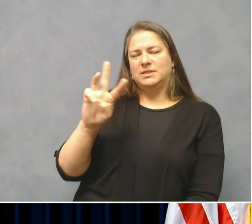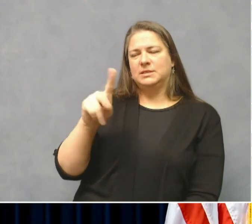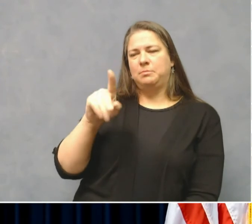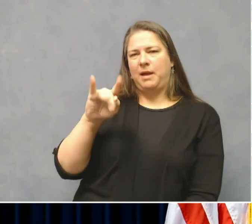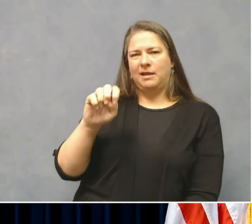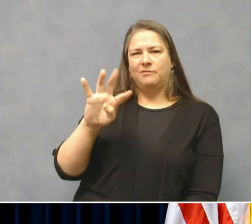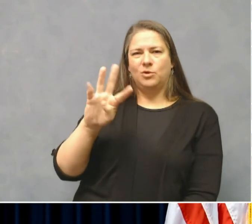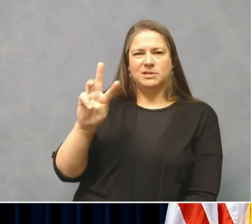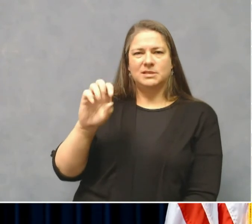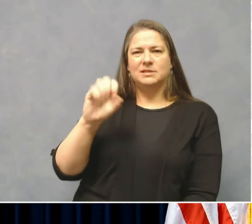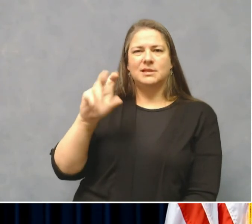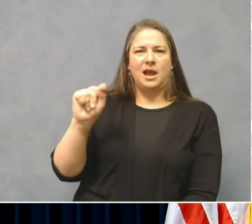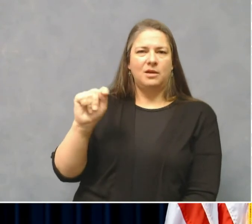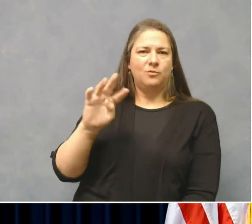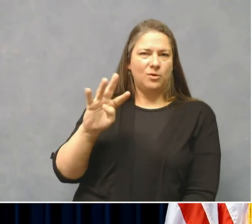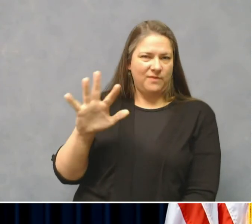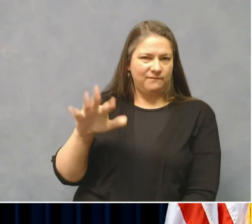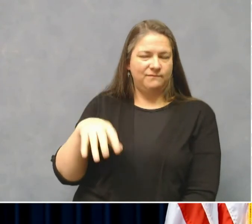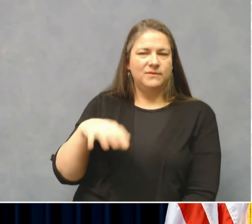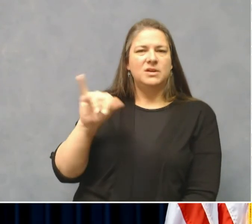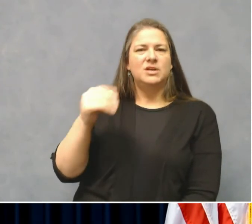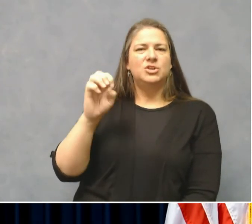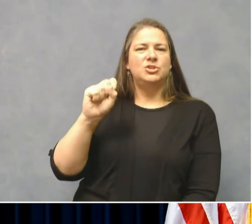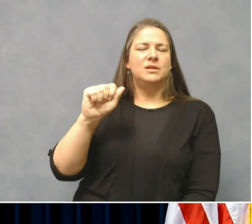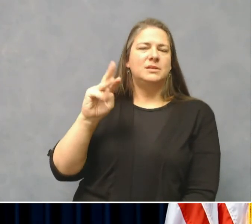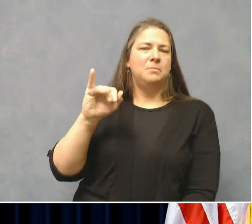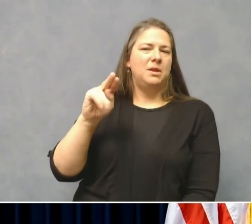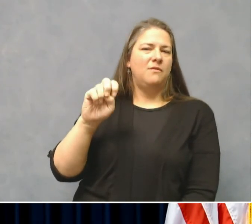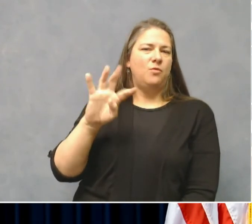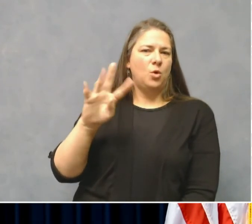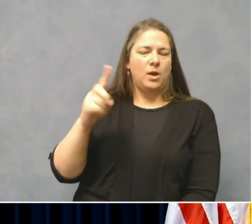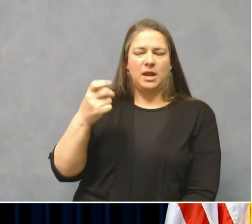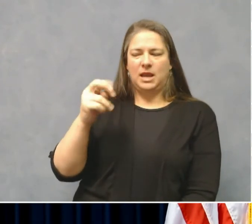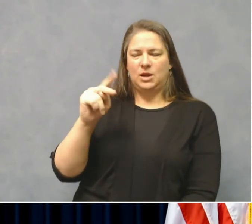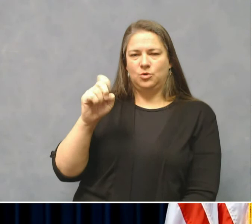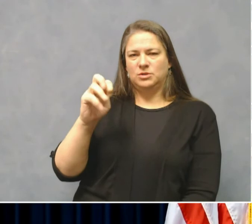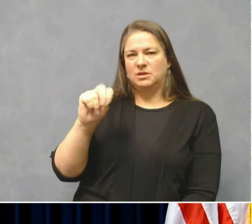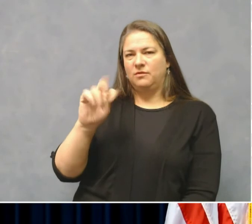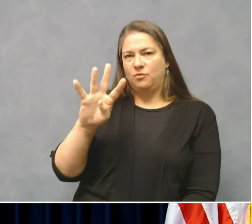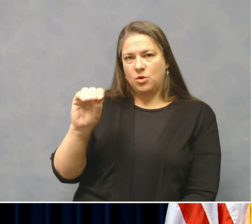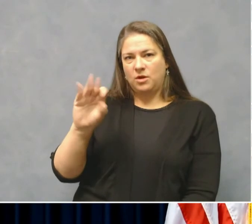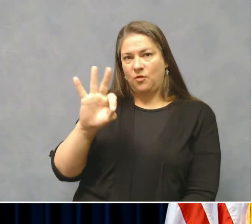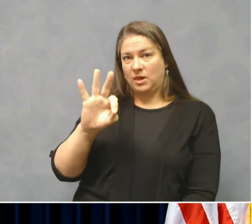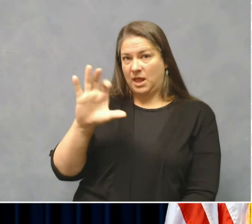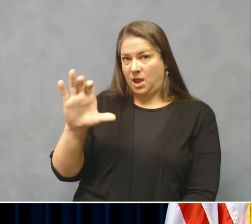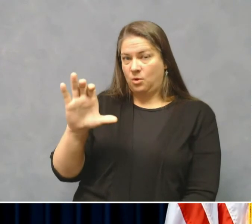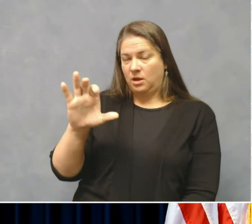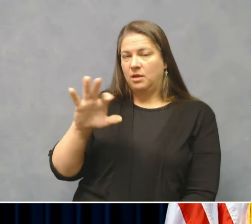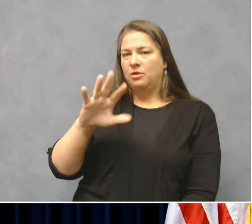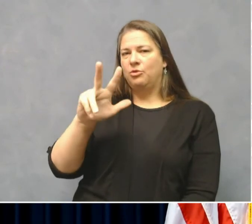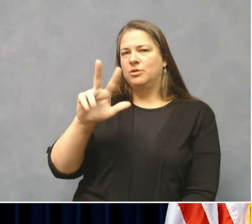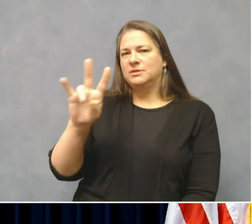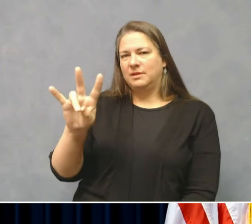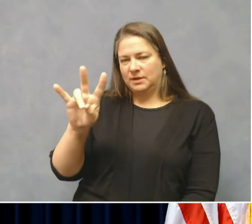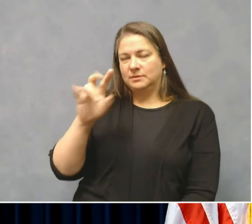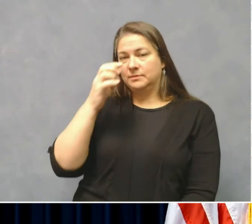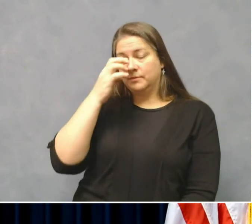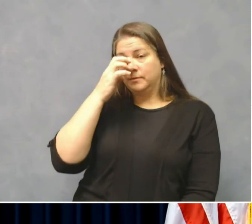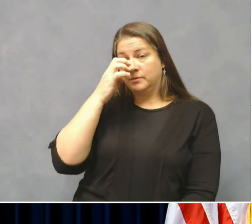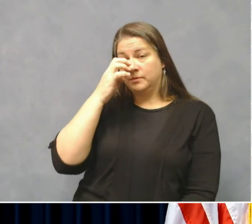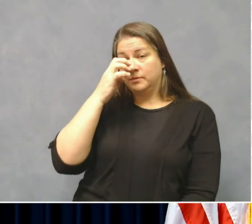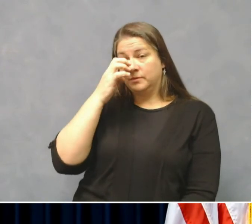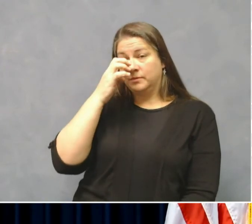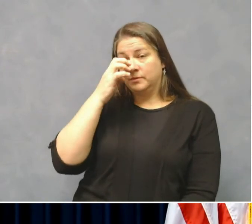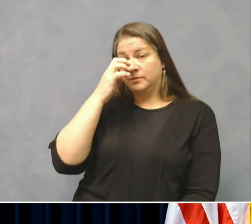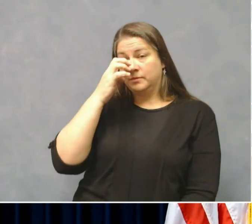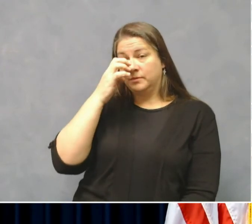Scott, 45. Jessamine, 41. Henderson, 40. Franklin County, 37. Whitley County,